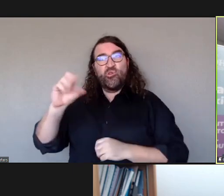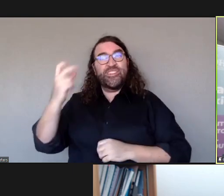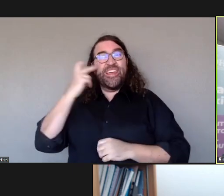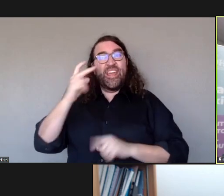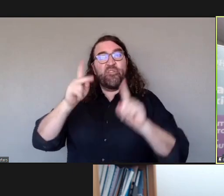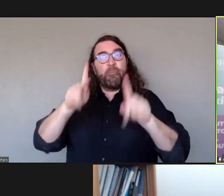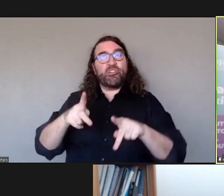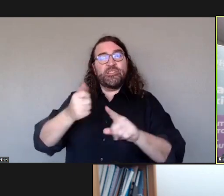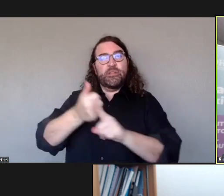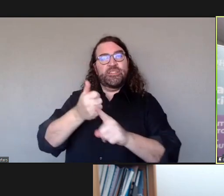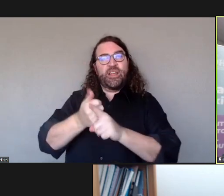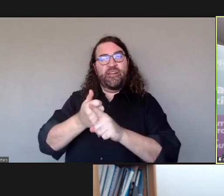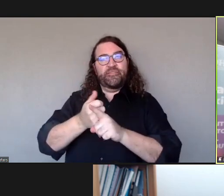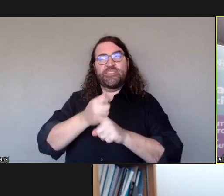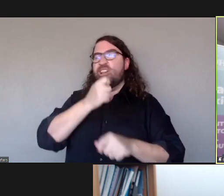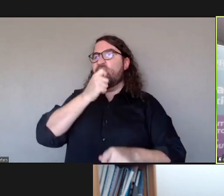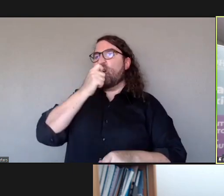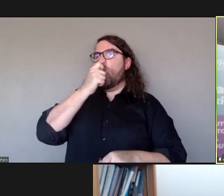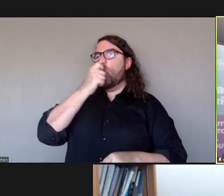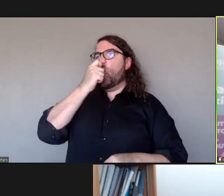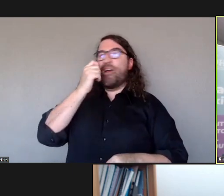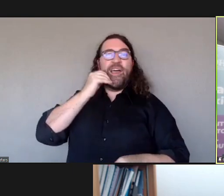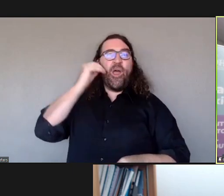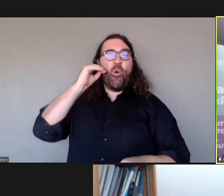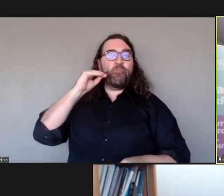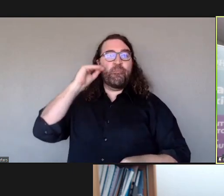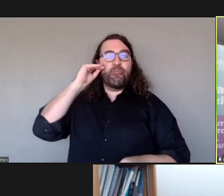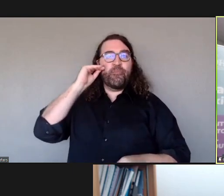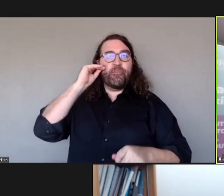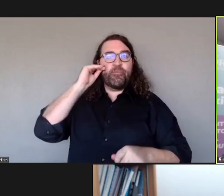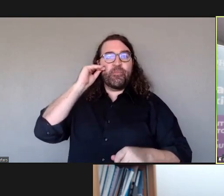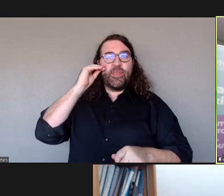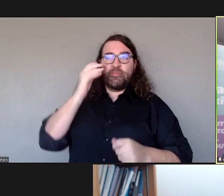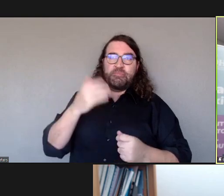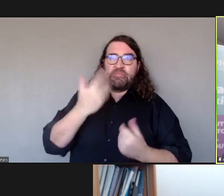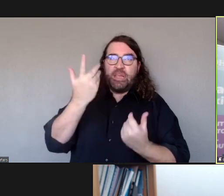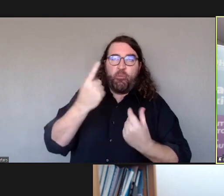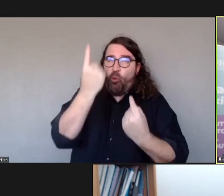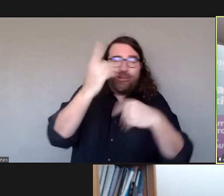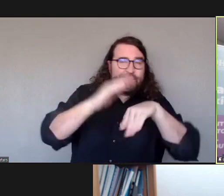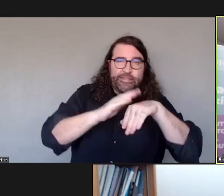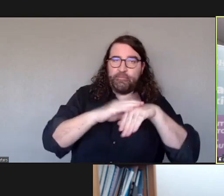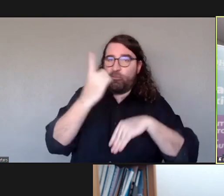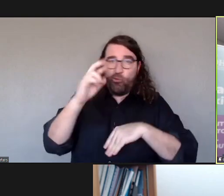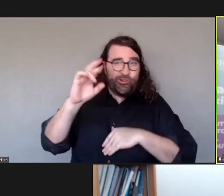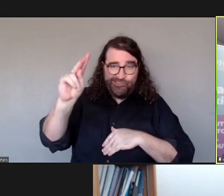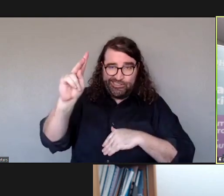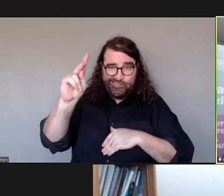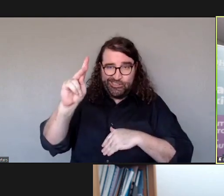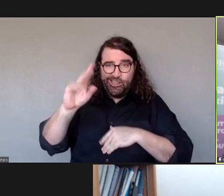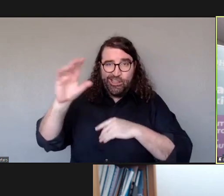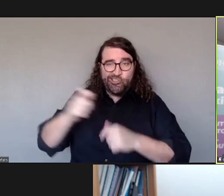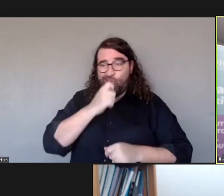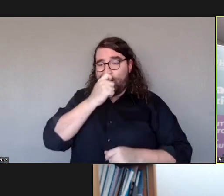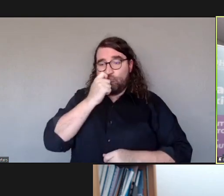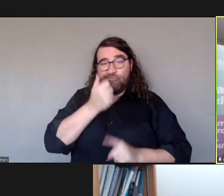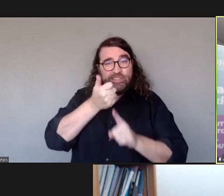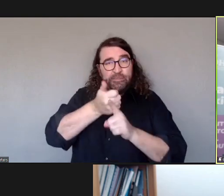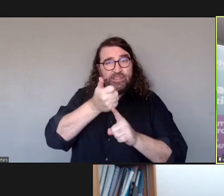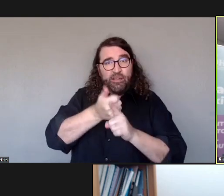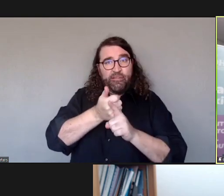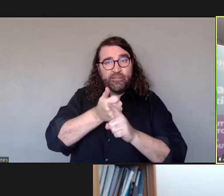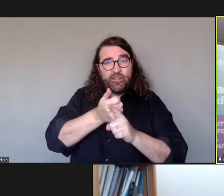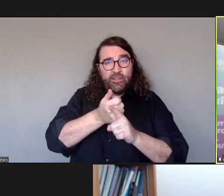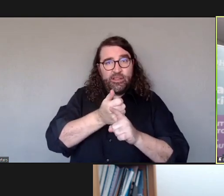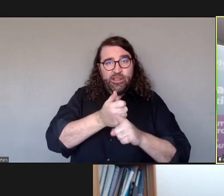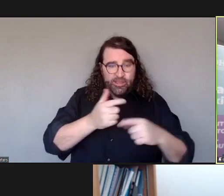test, and let's say they have a symptom and a risk factor, and they